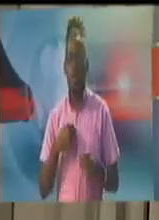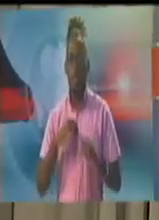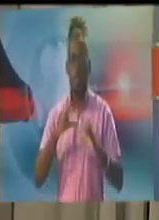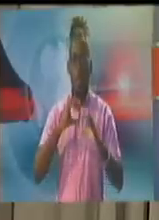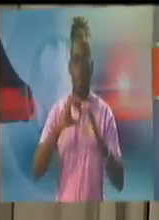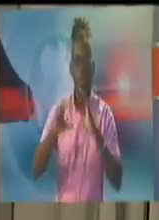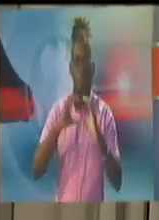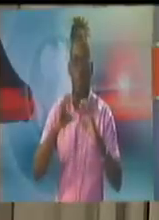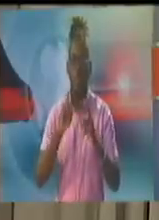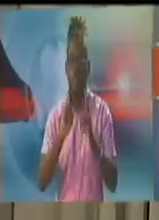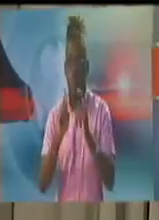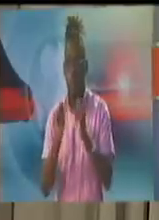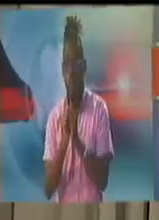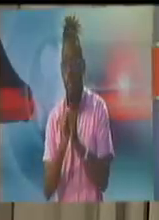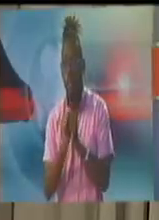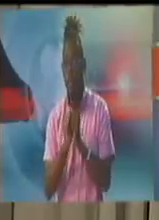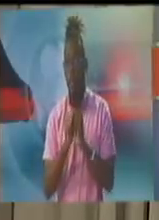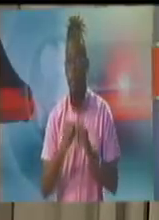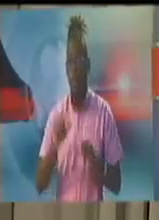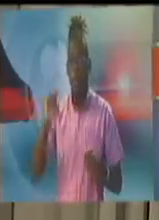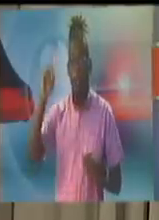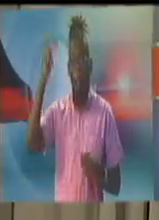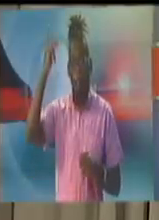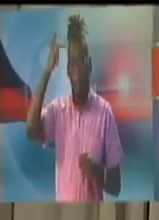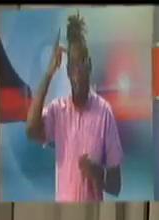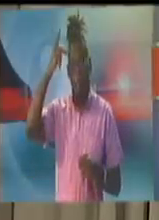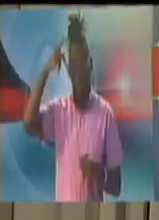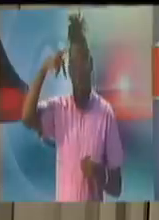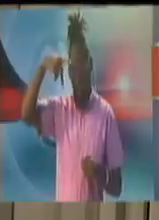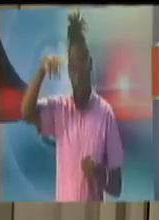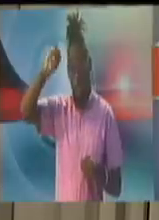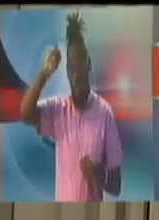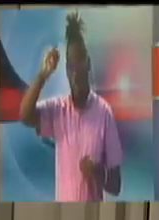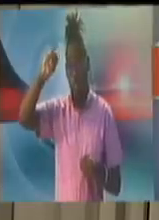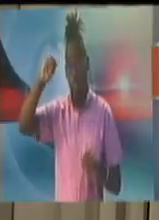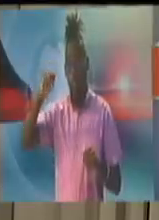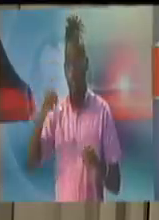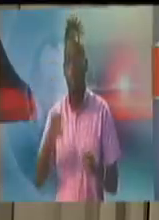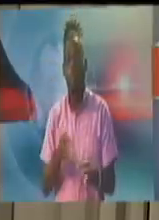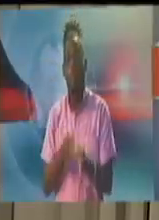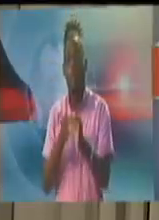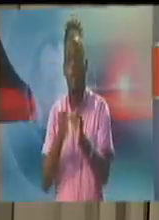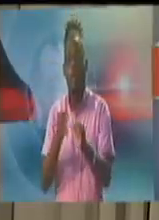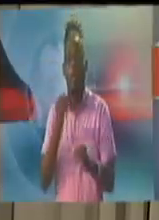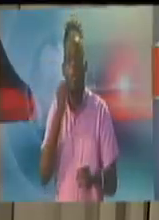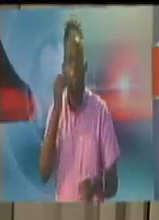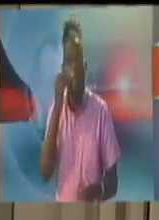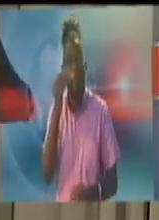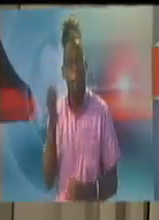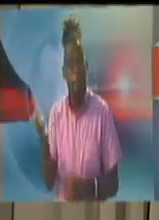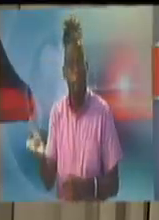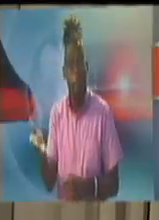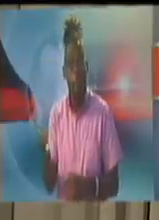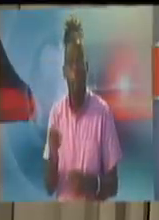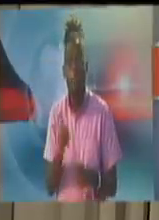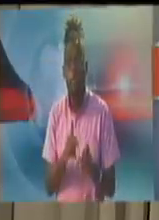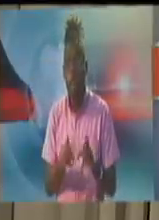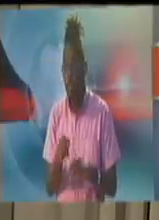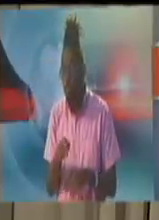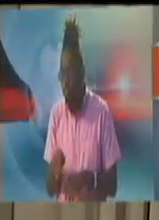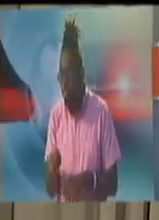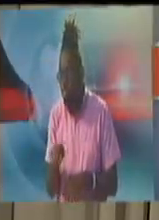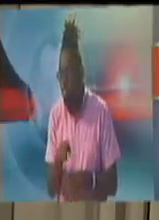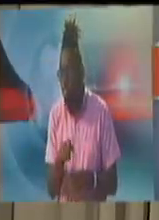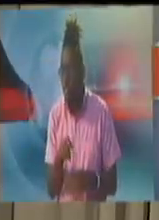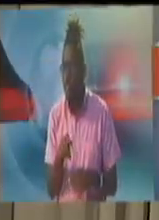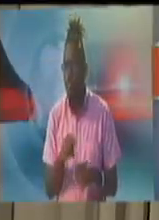morning. The regulations remain in place. Funeral homes, persons who are going through the painful